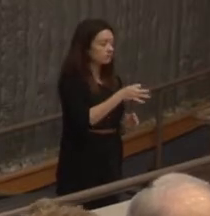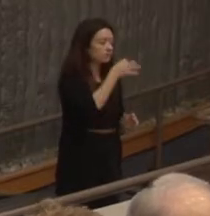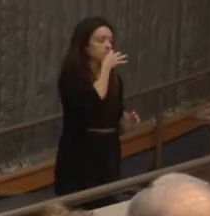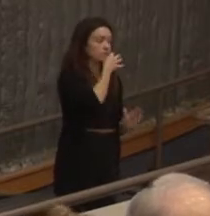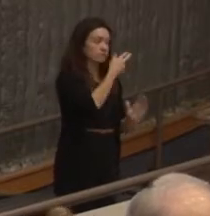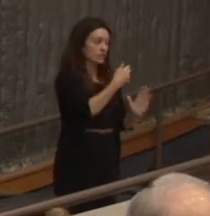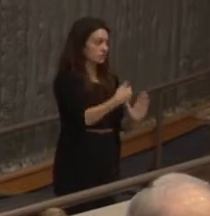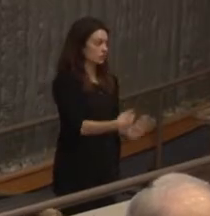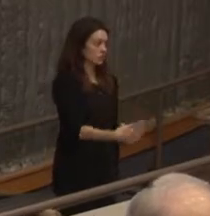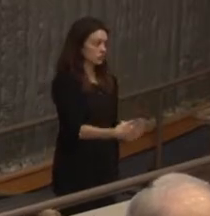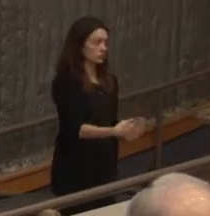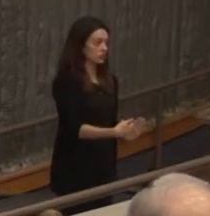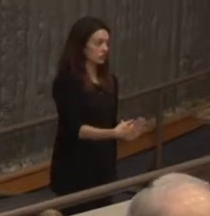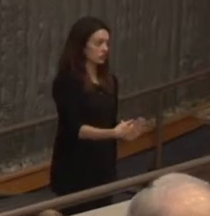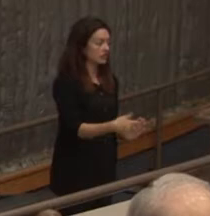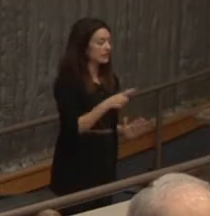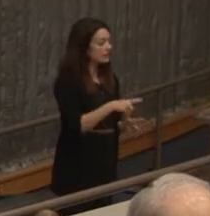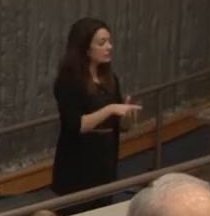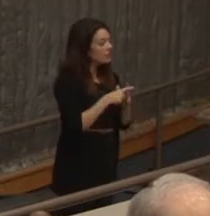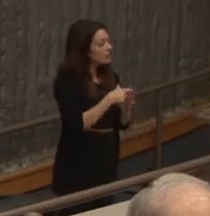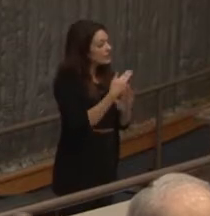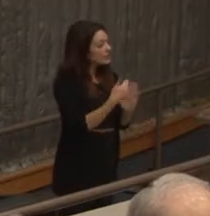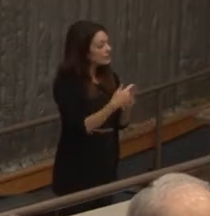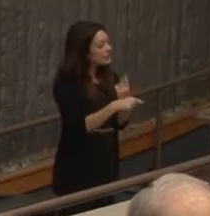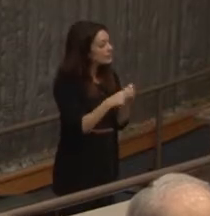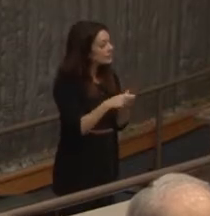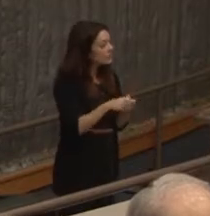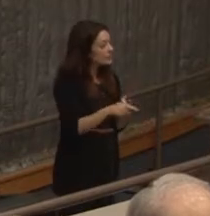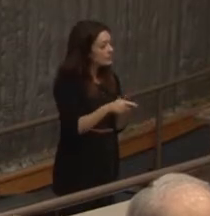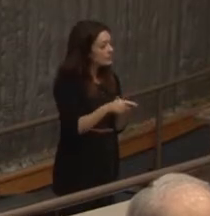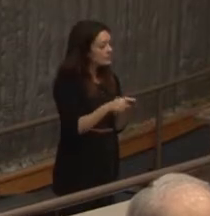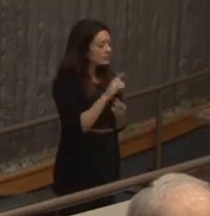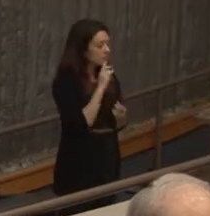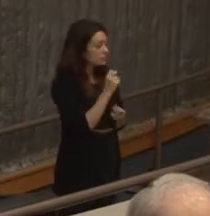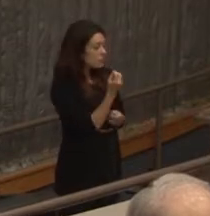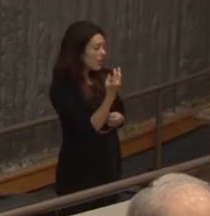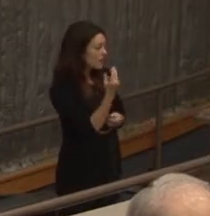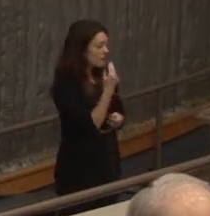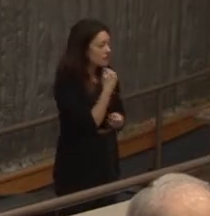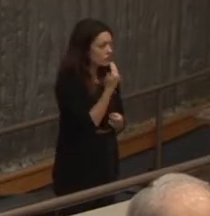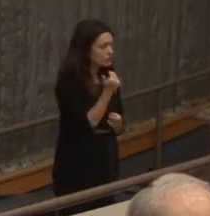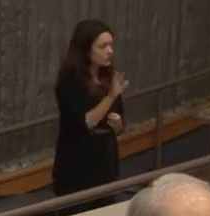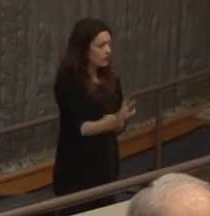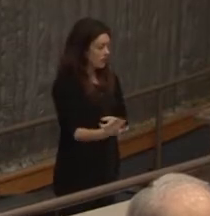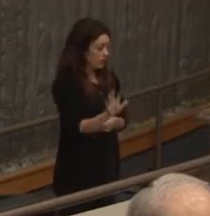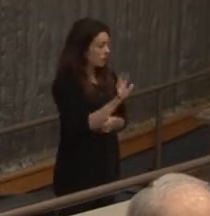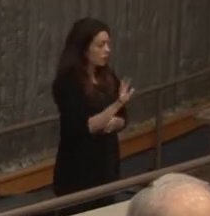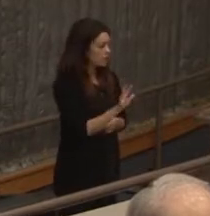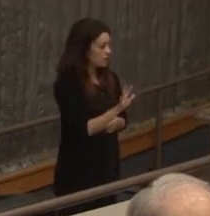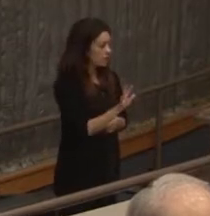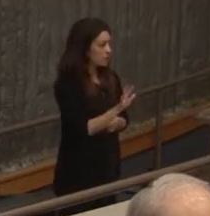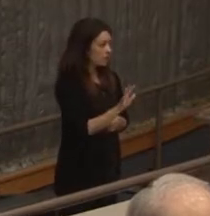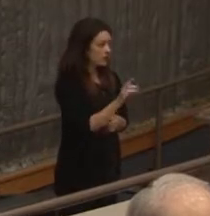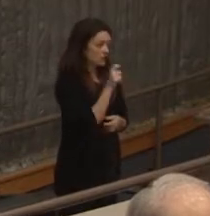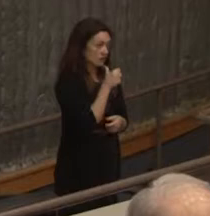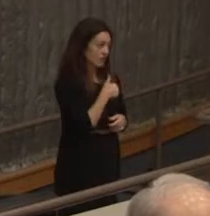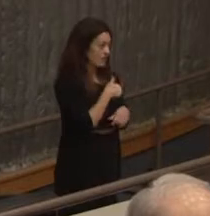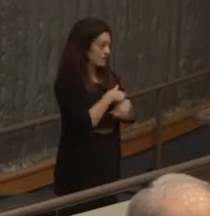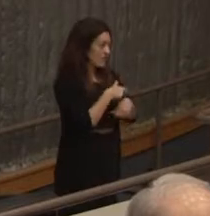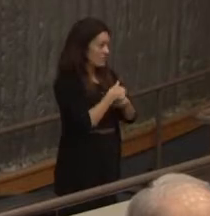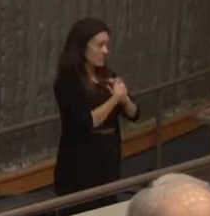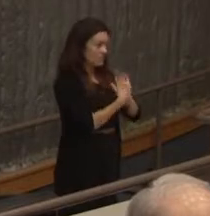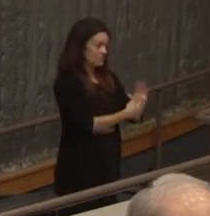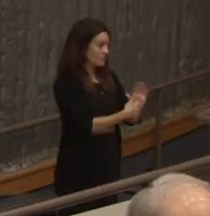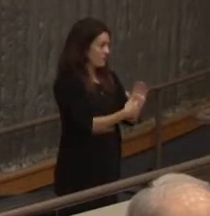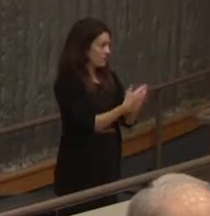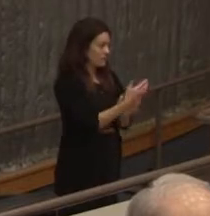started painting when he was 12 or 13. I don't have time to show you some of his early